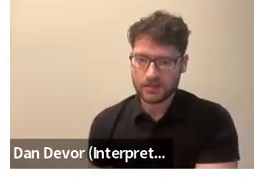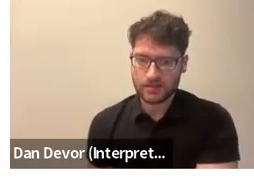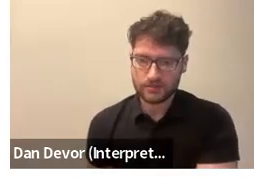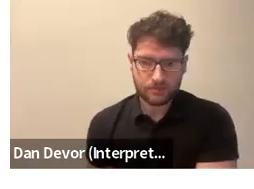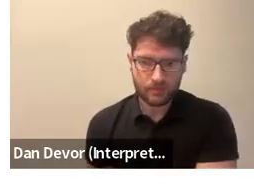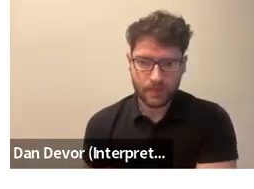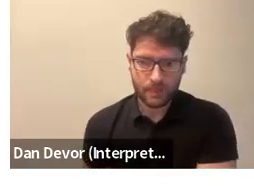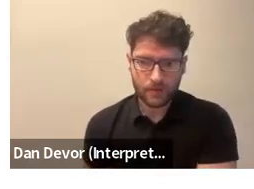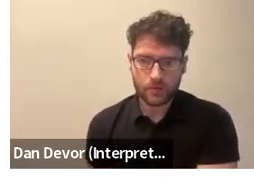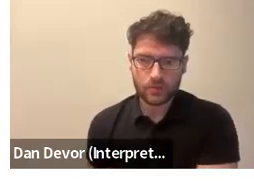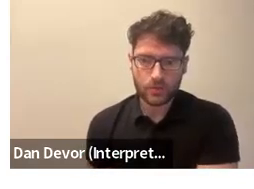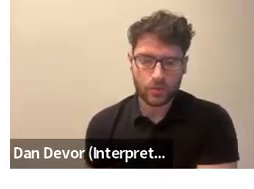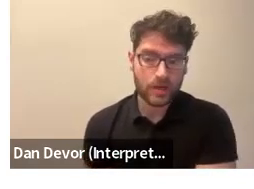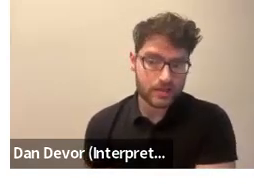he